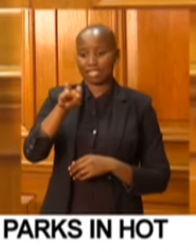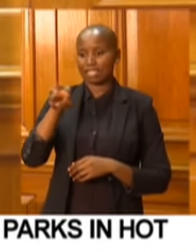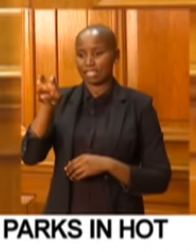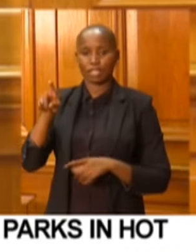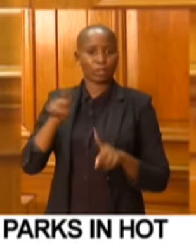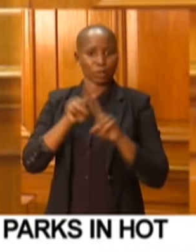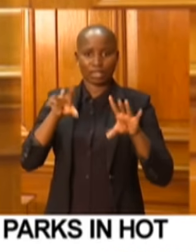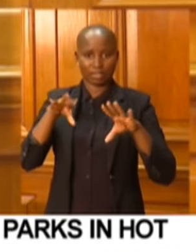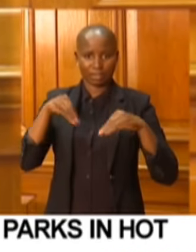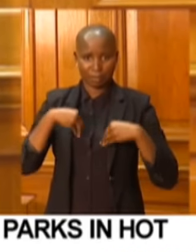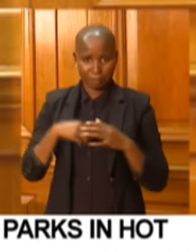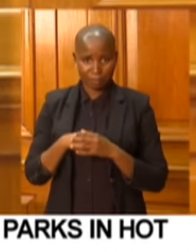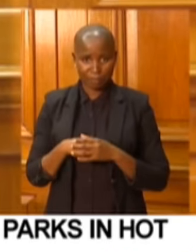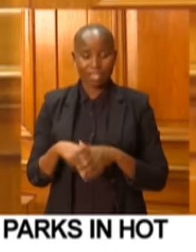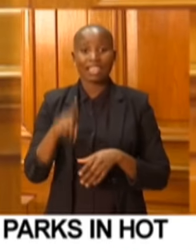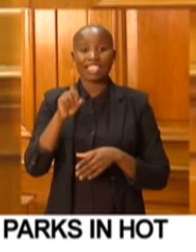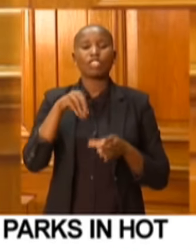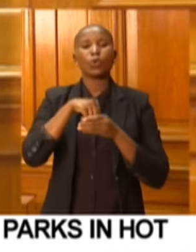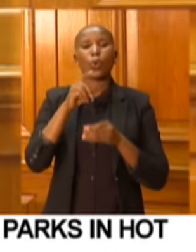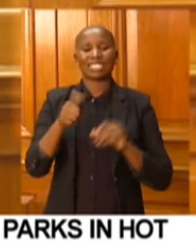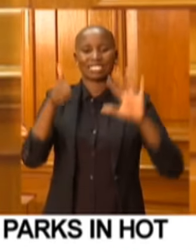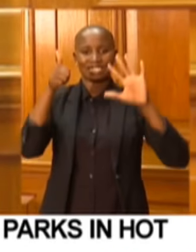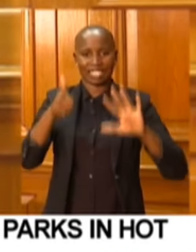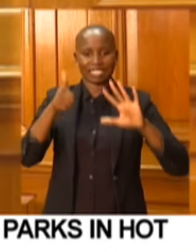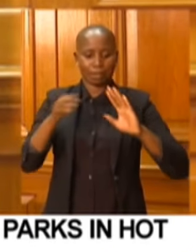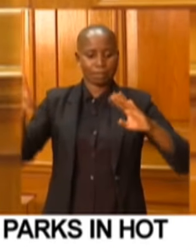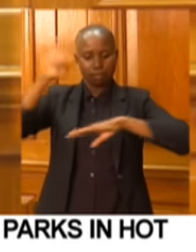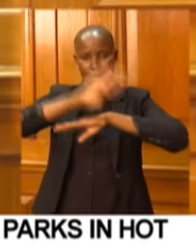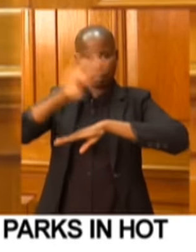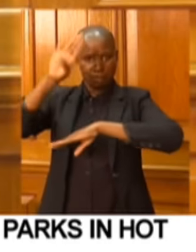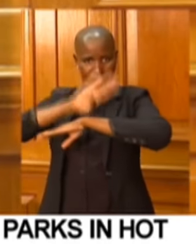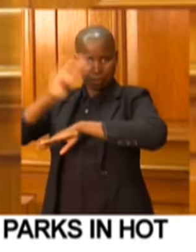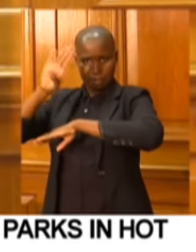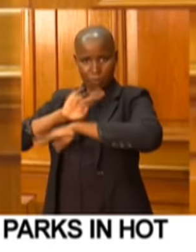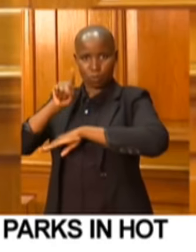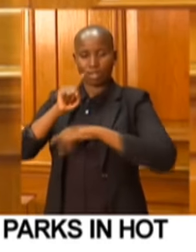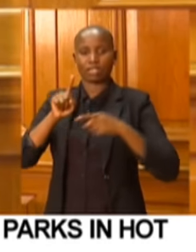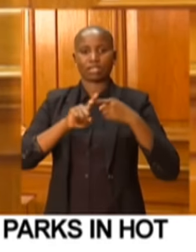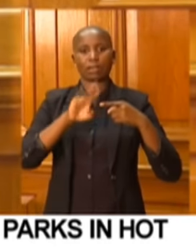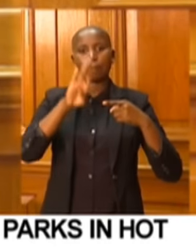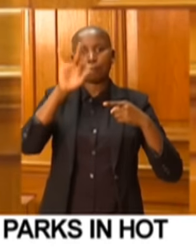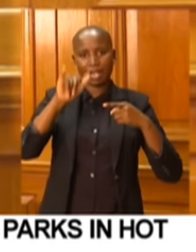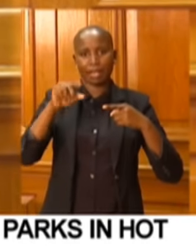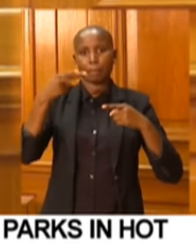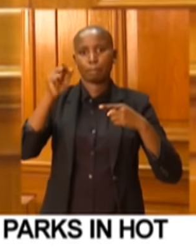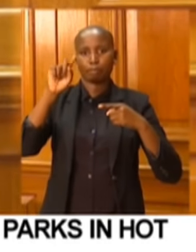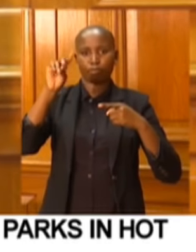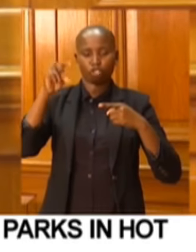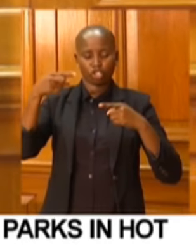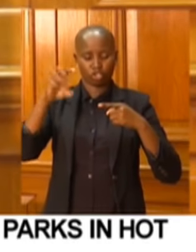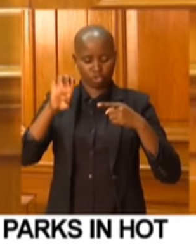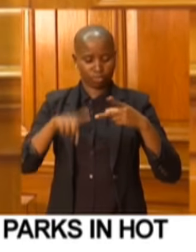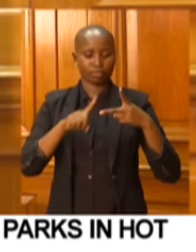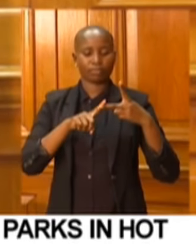6 busiest border posts, which are Beitbridge,